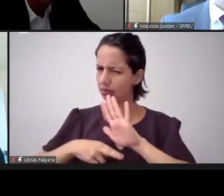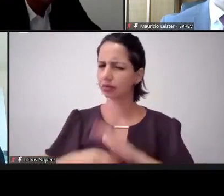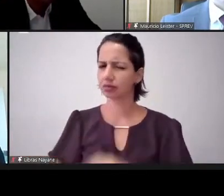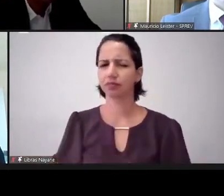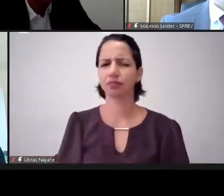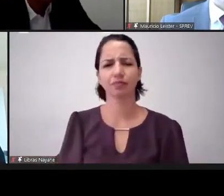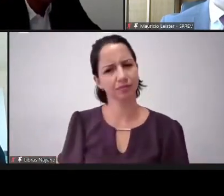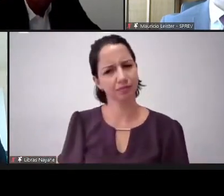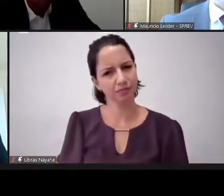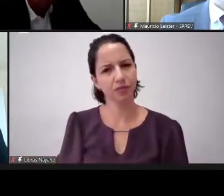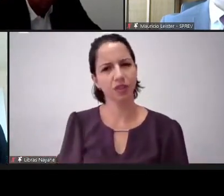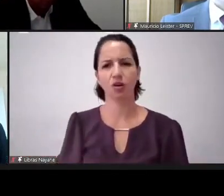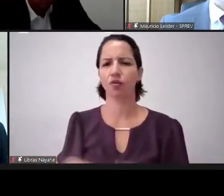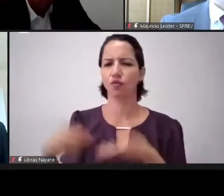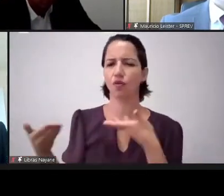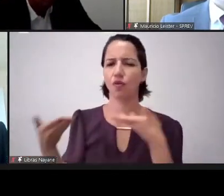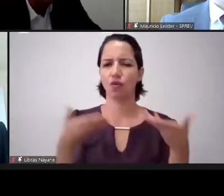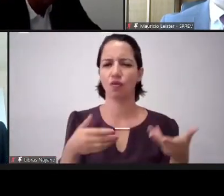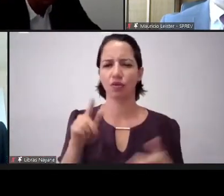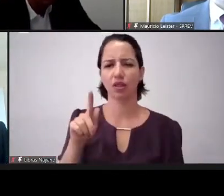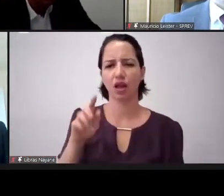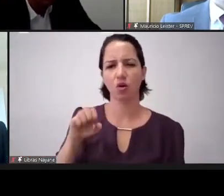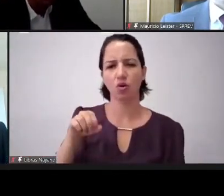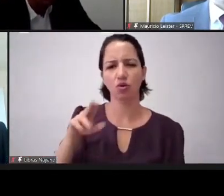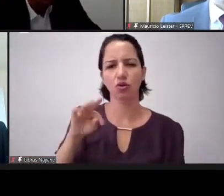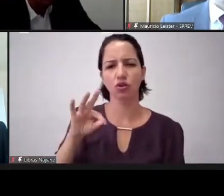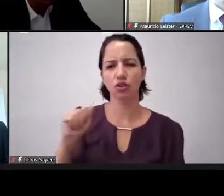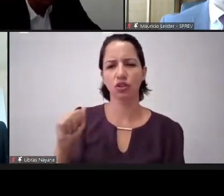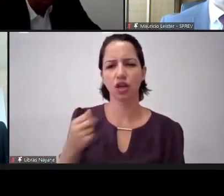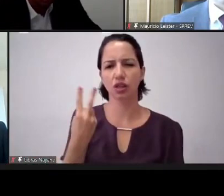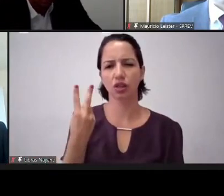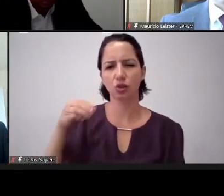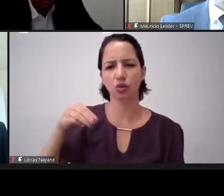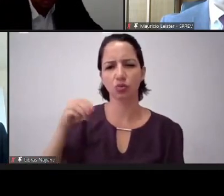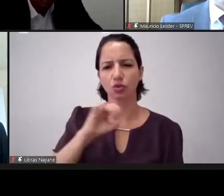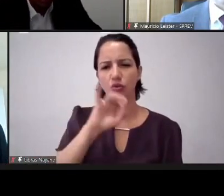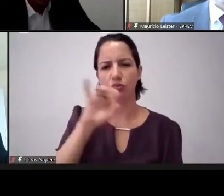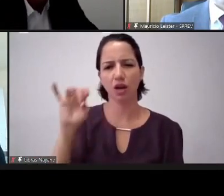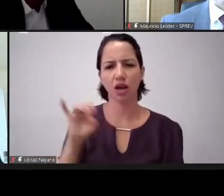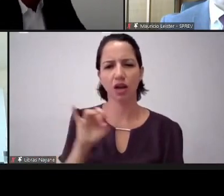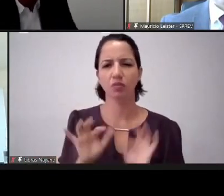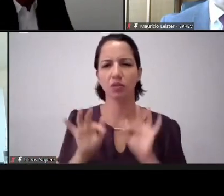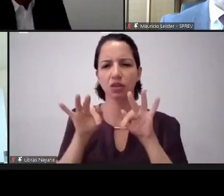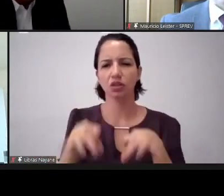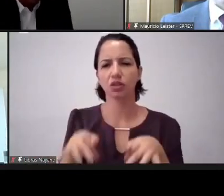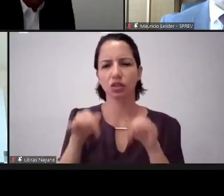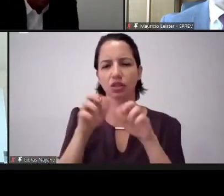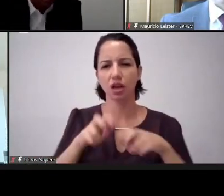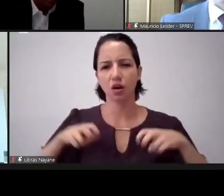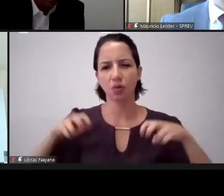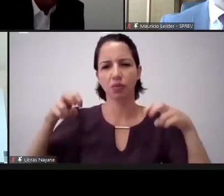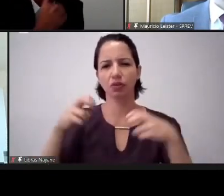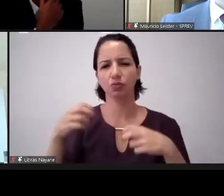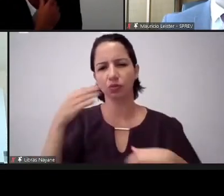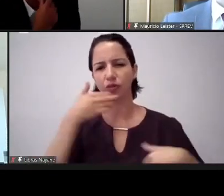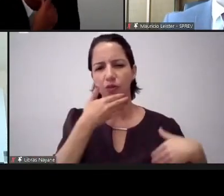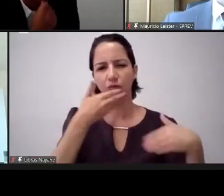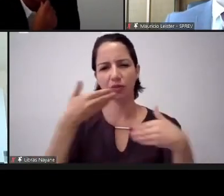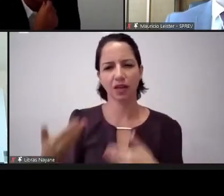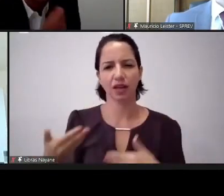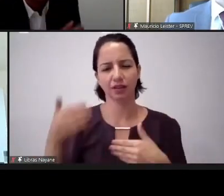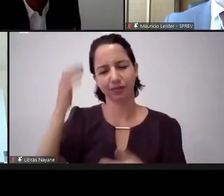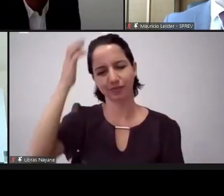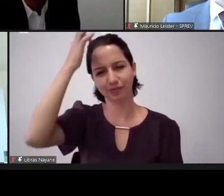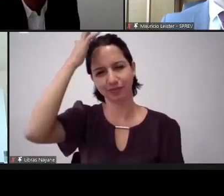Brazil? I'll pass the floor to Fernando Genta and then Mauricio and